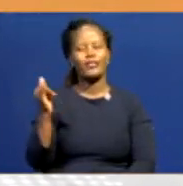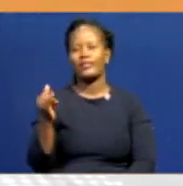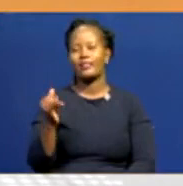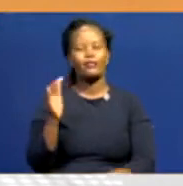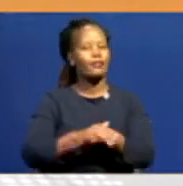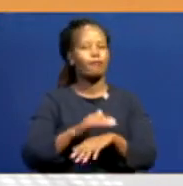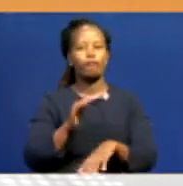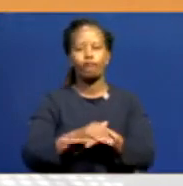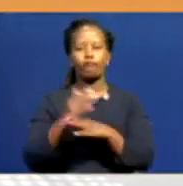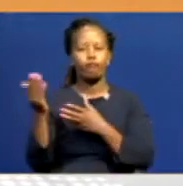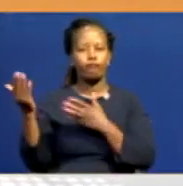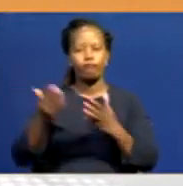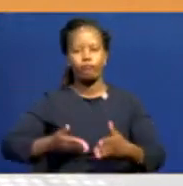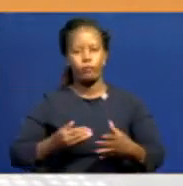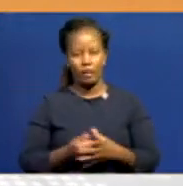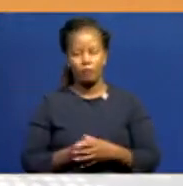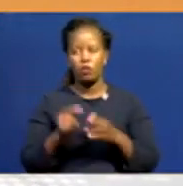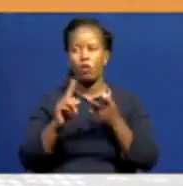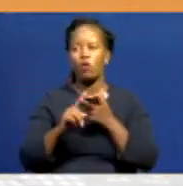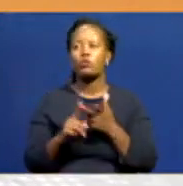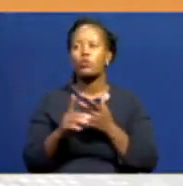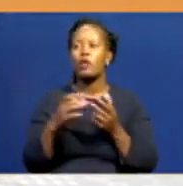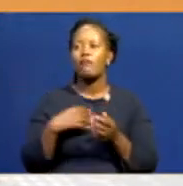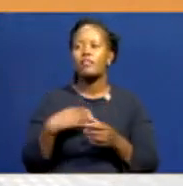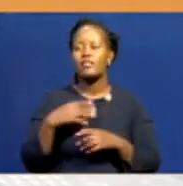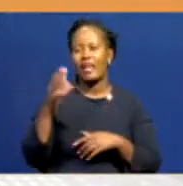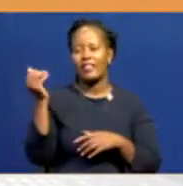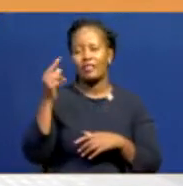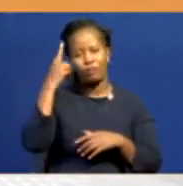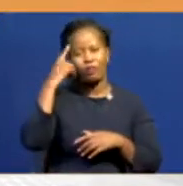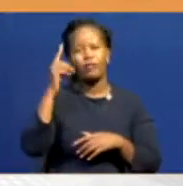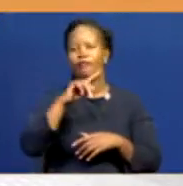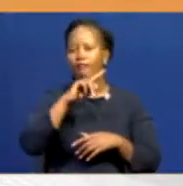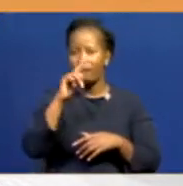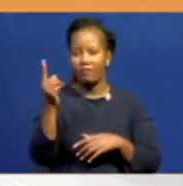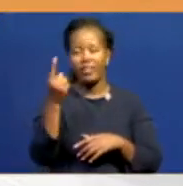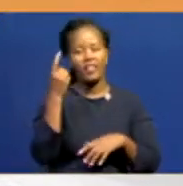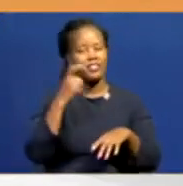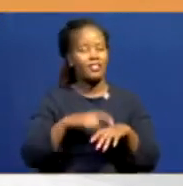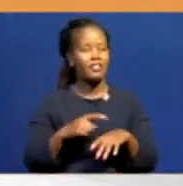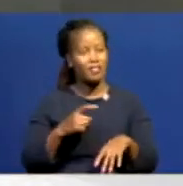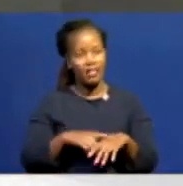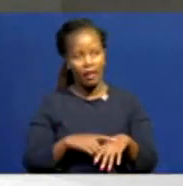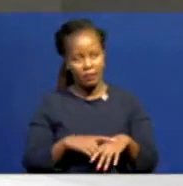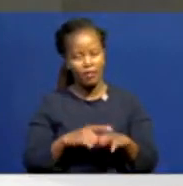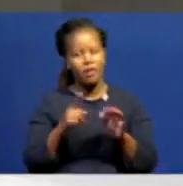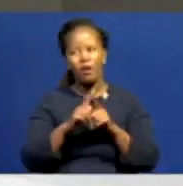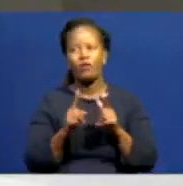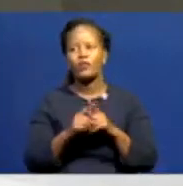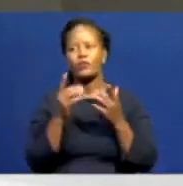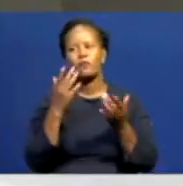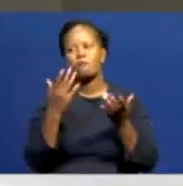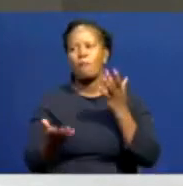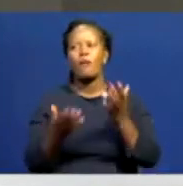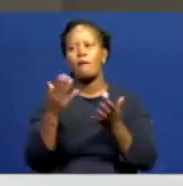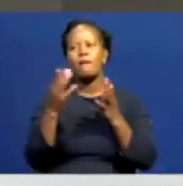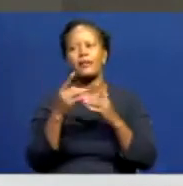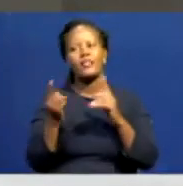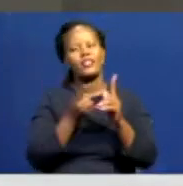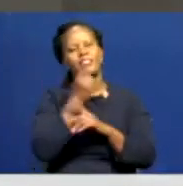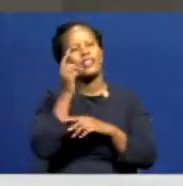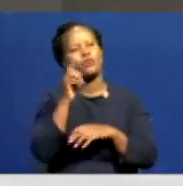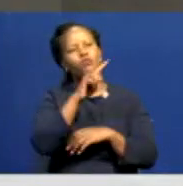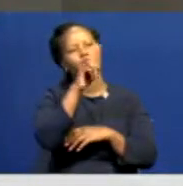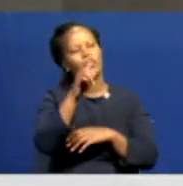to have you. And also be having Michael Barnabe for the first time on set. Karibuni sana, you know. And maybe we can just begin by